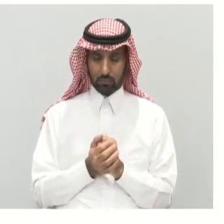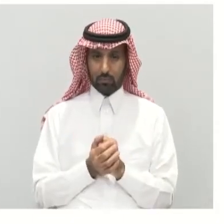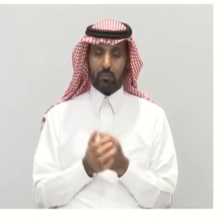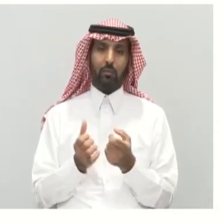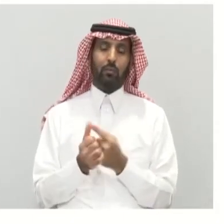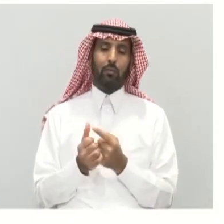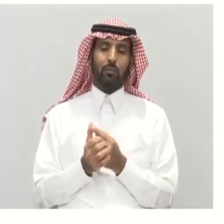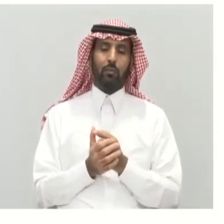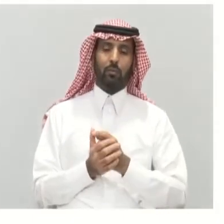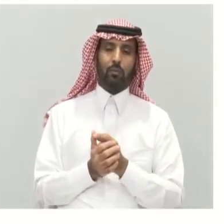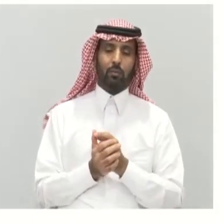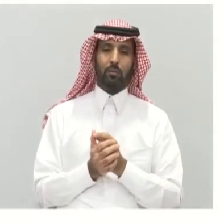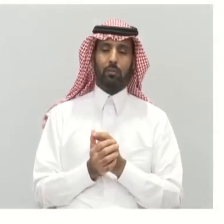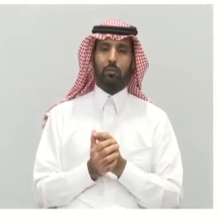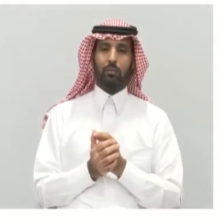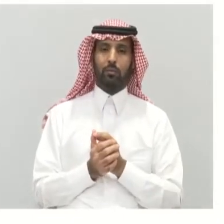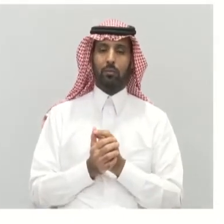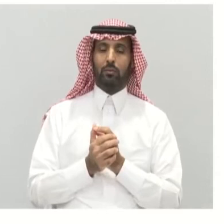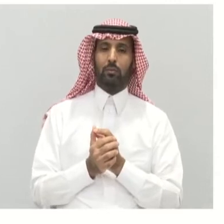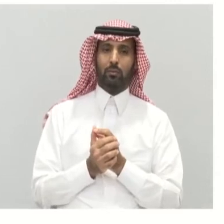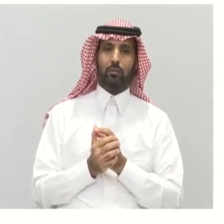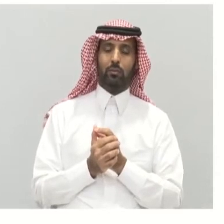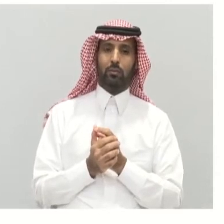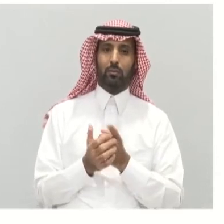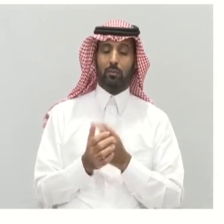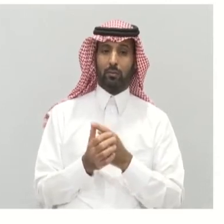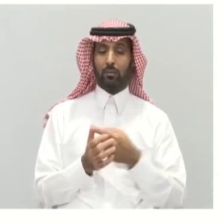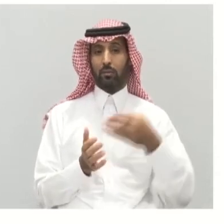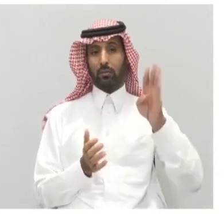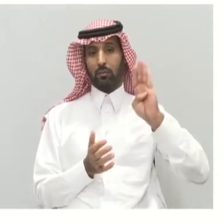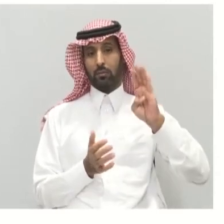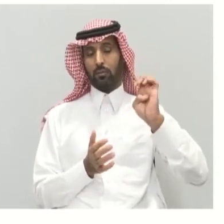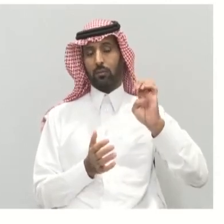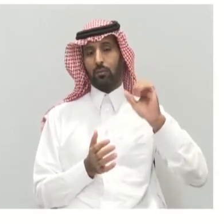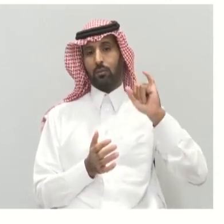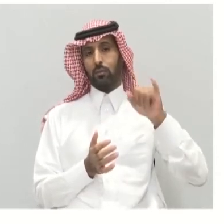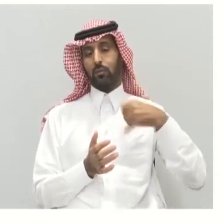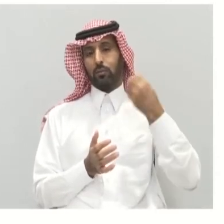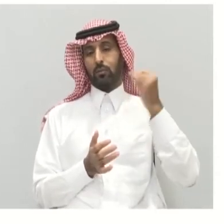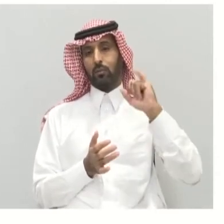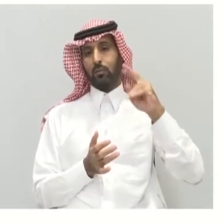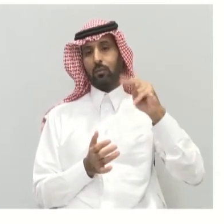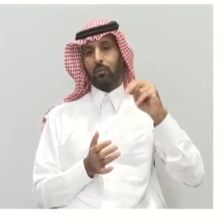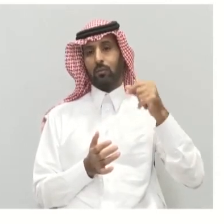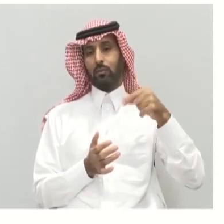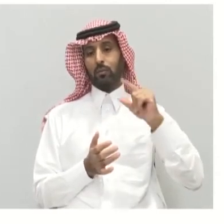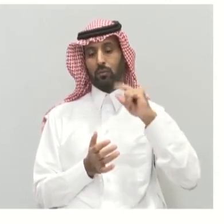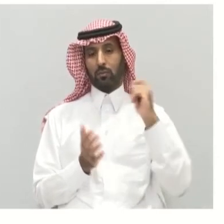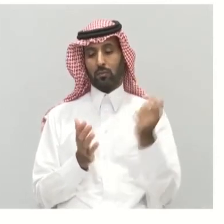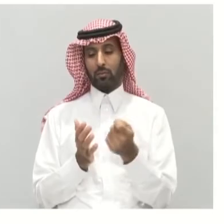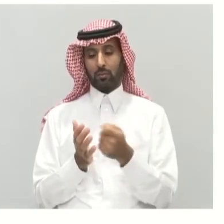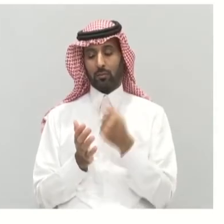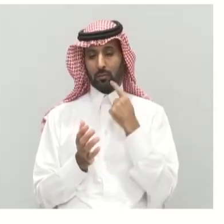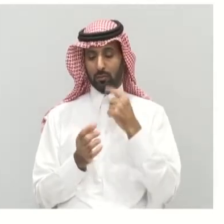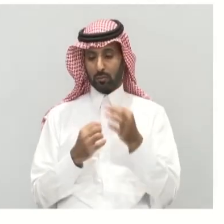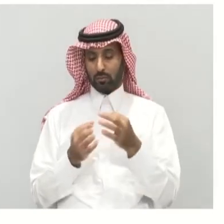first sentence will be, pidgin hosted the Summer on Olympics in 2008. 2, we wrote a